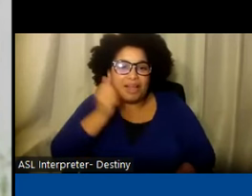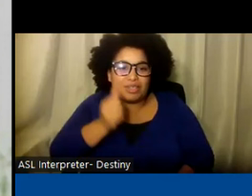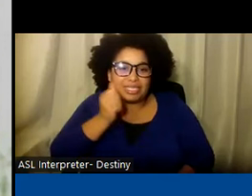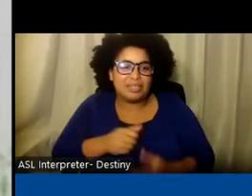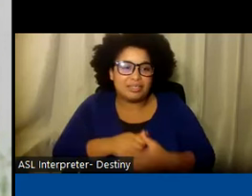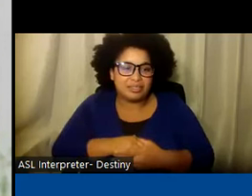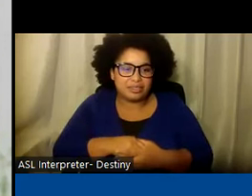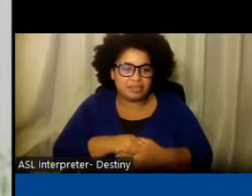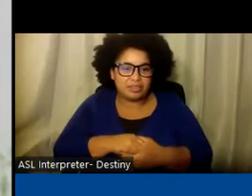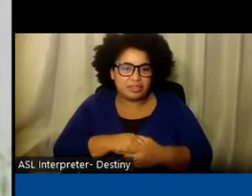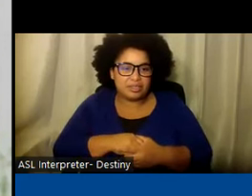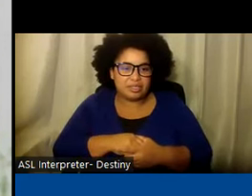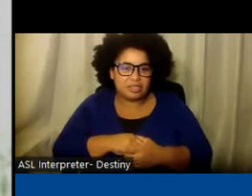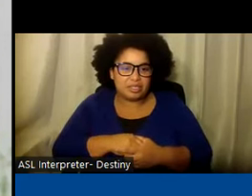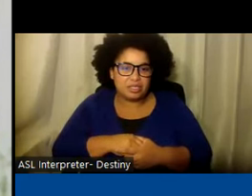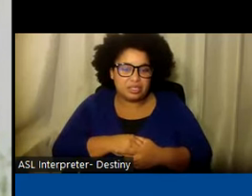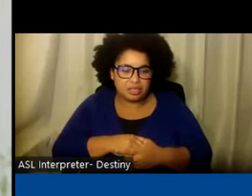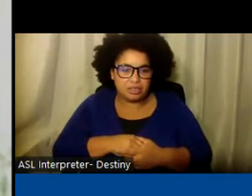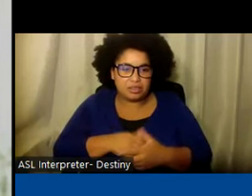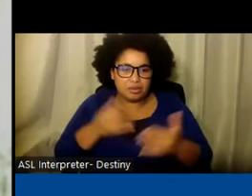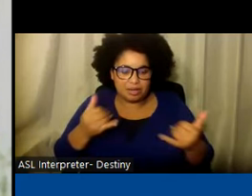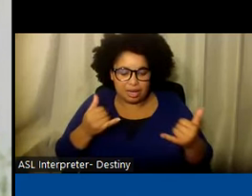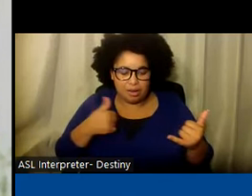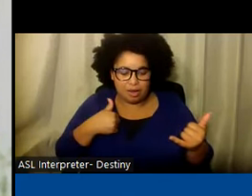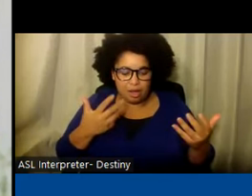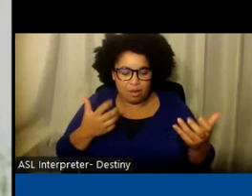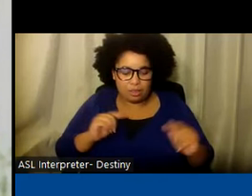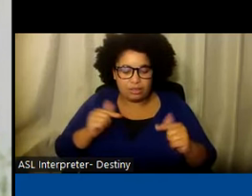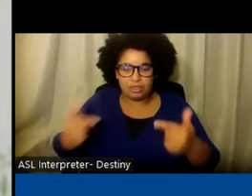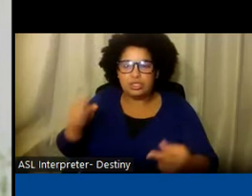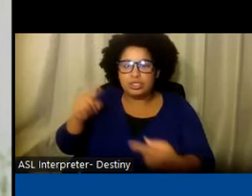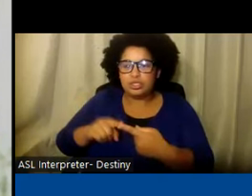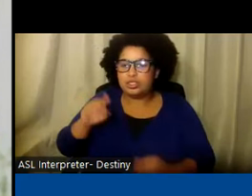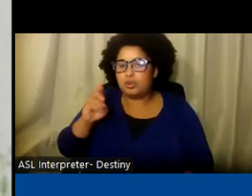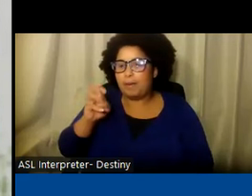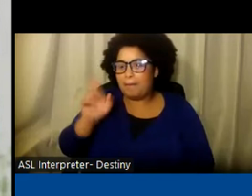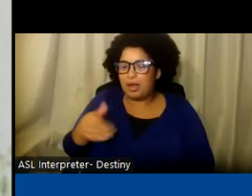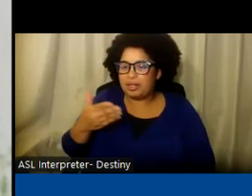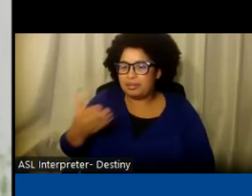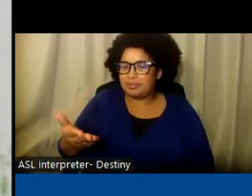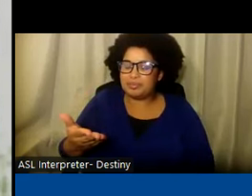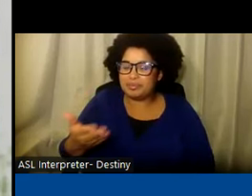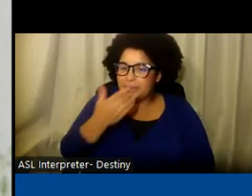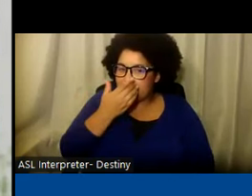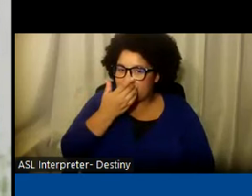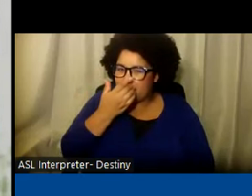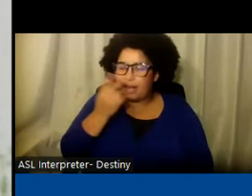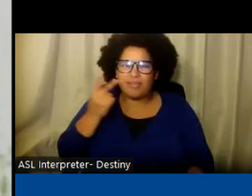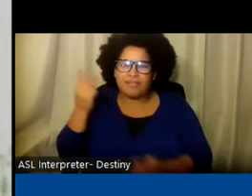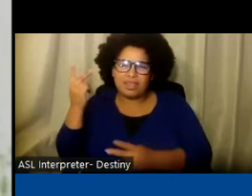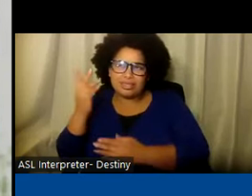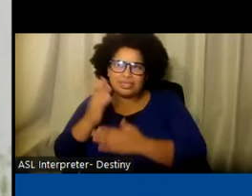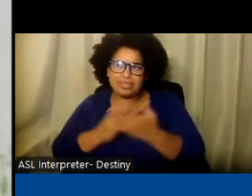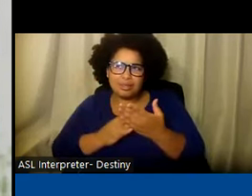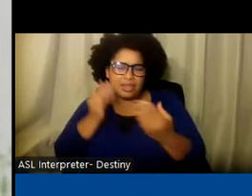slide. So now I'd like to hand it back over to Barry Giardini to help reflect on some of